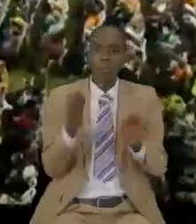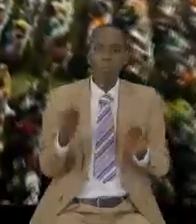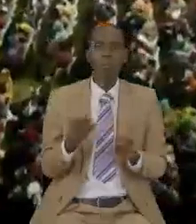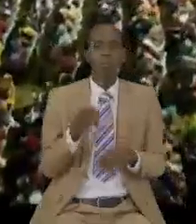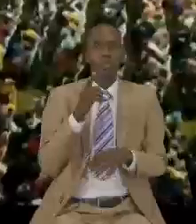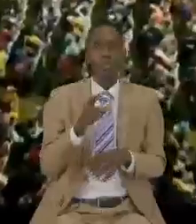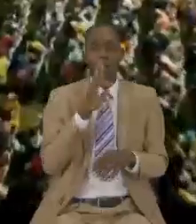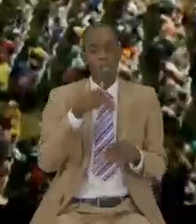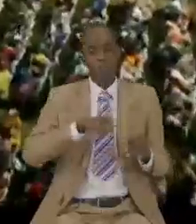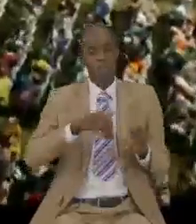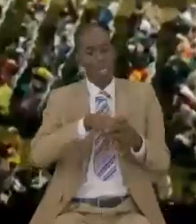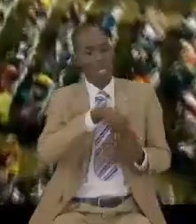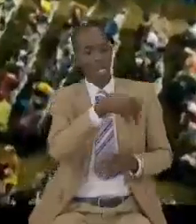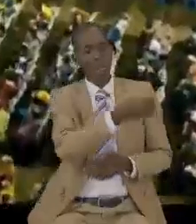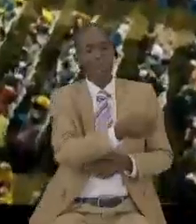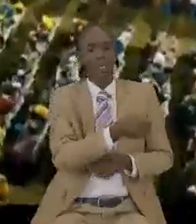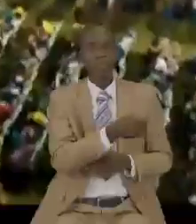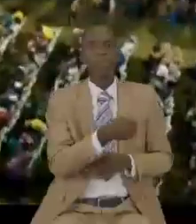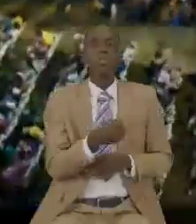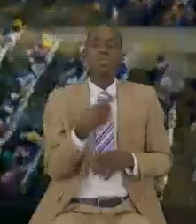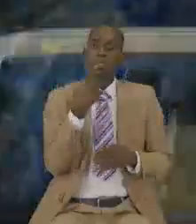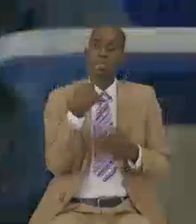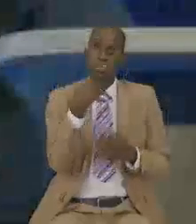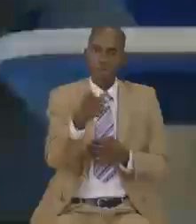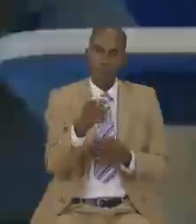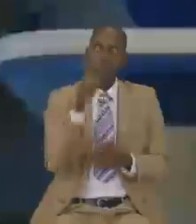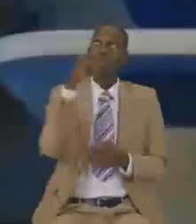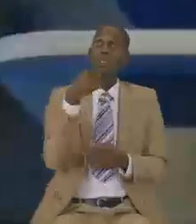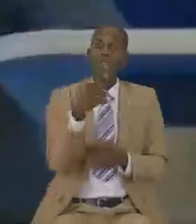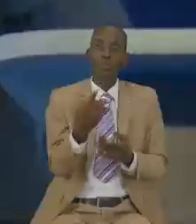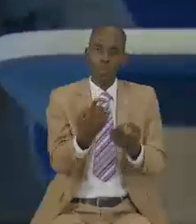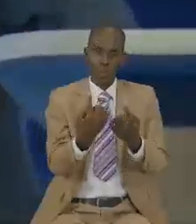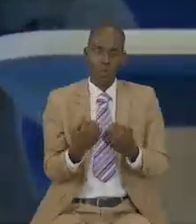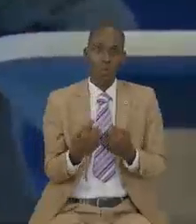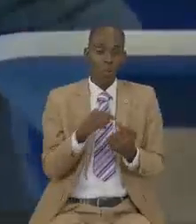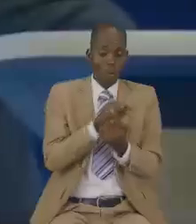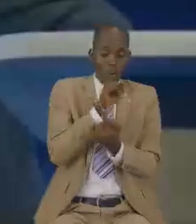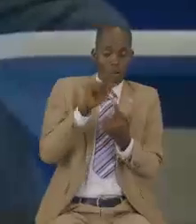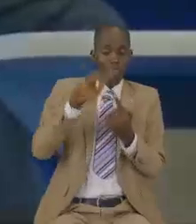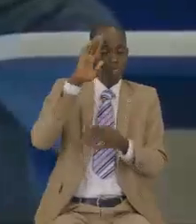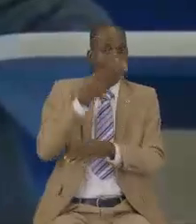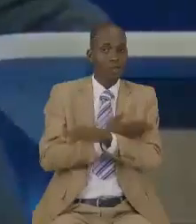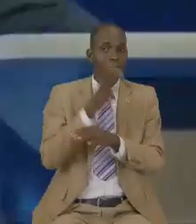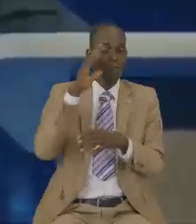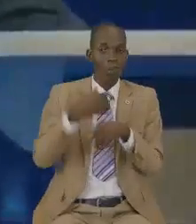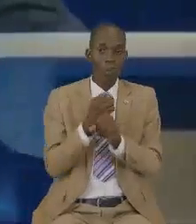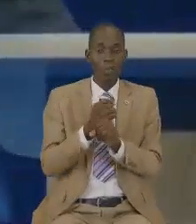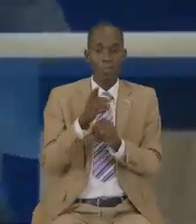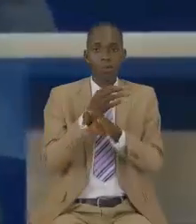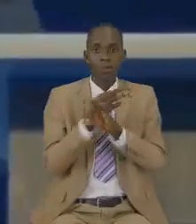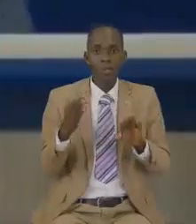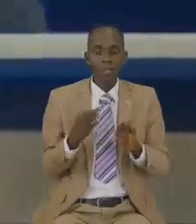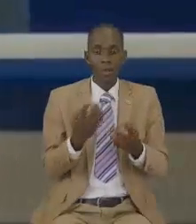says, come, and when the Son shall make you free. And now, since the